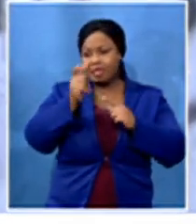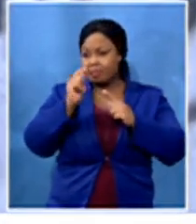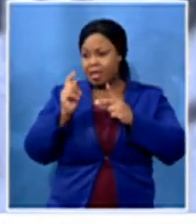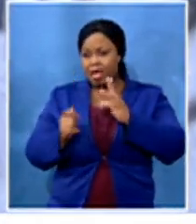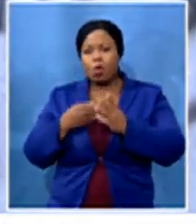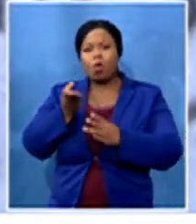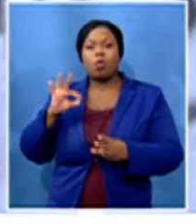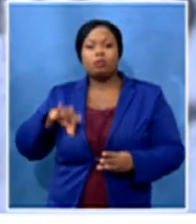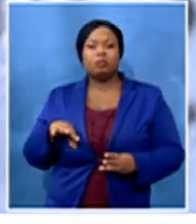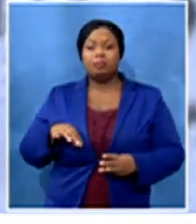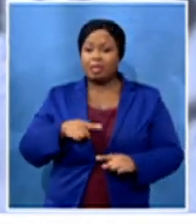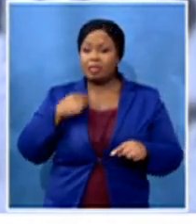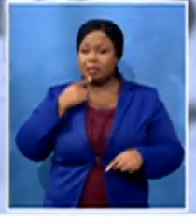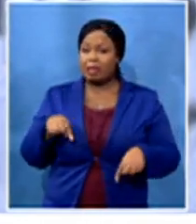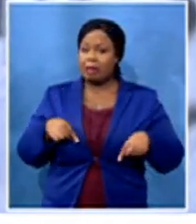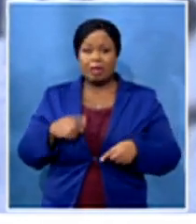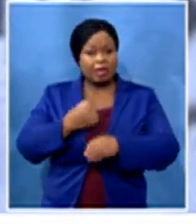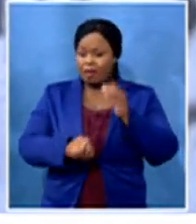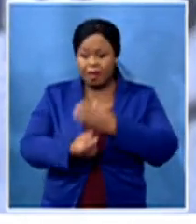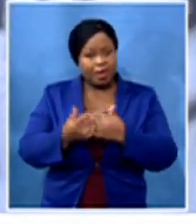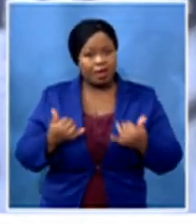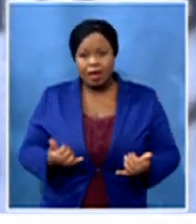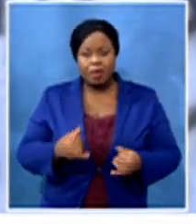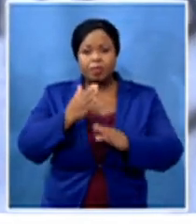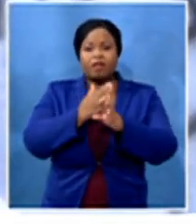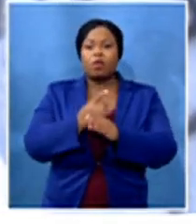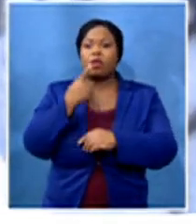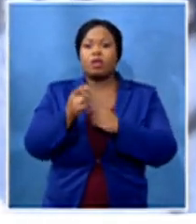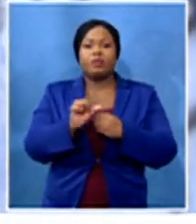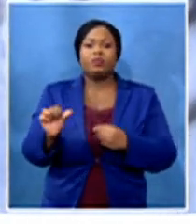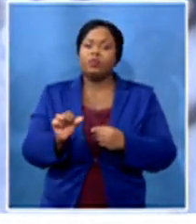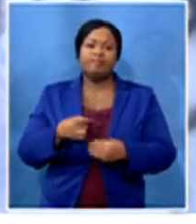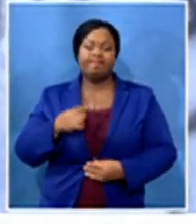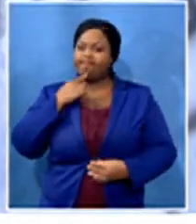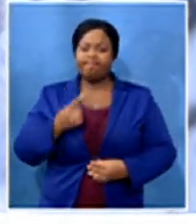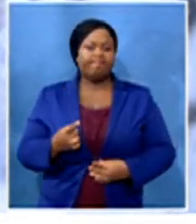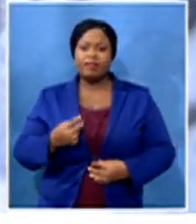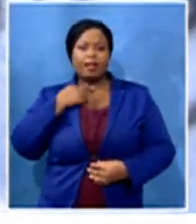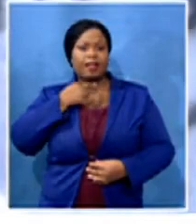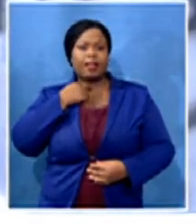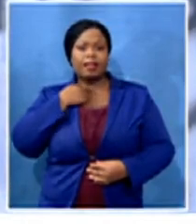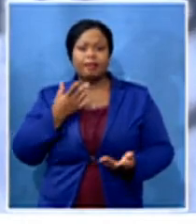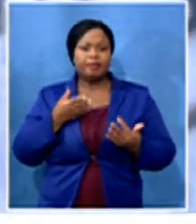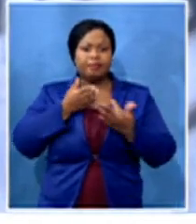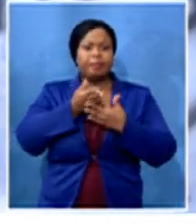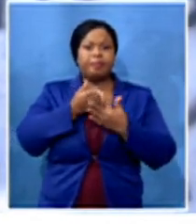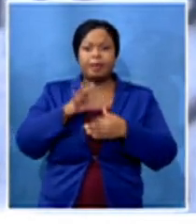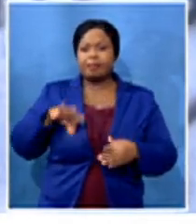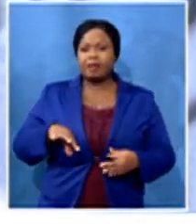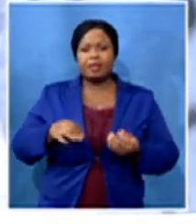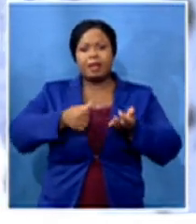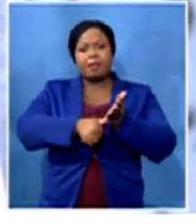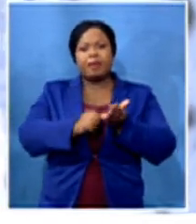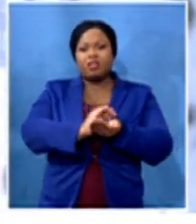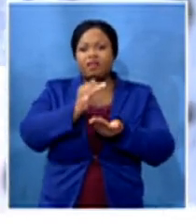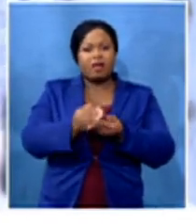that they are afraid that if this doesn't happen before next week, they will not be able to access their pension funds